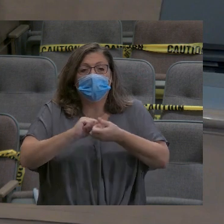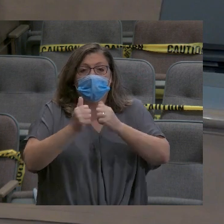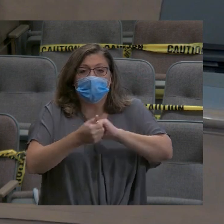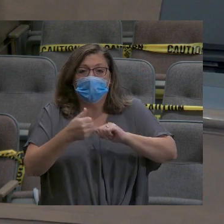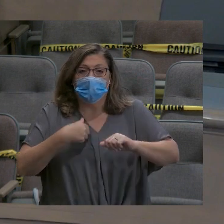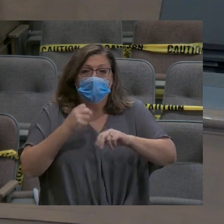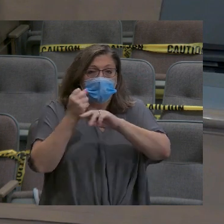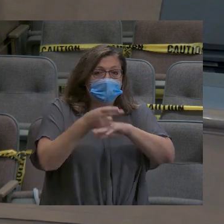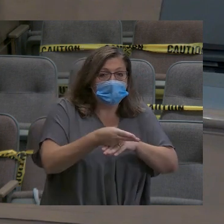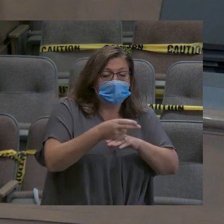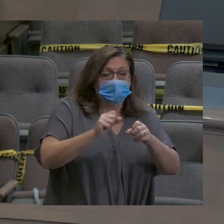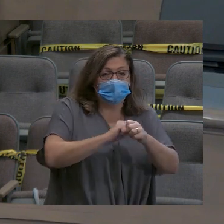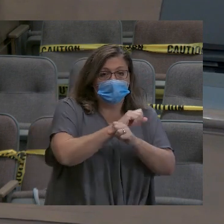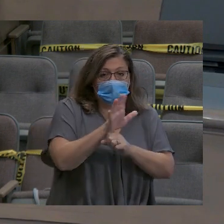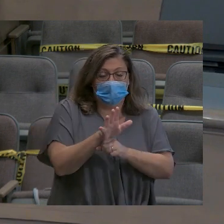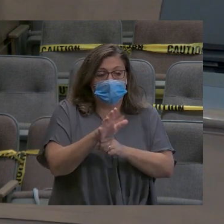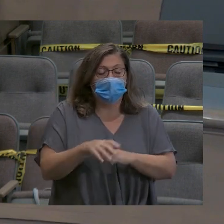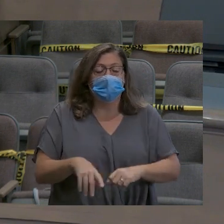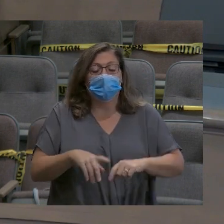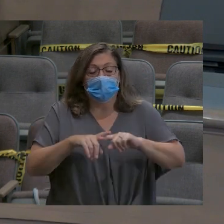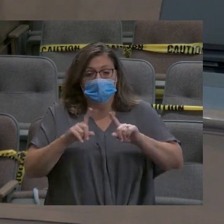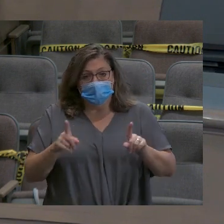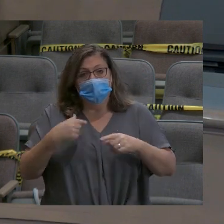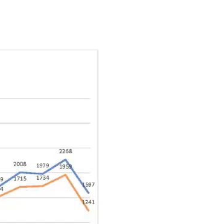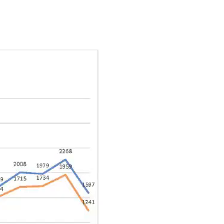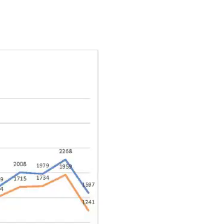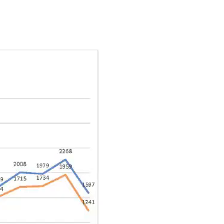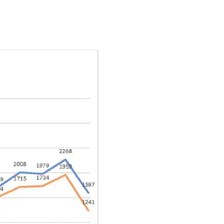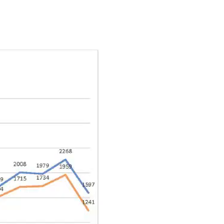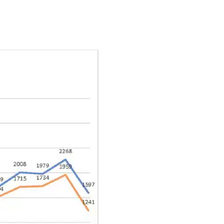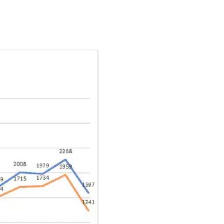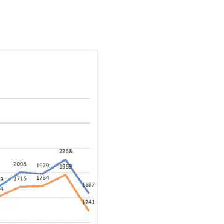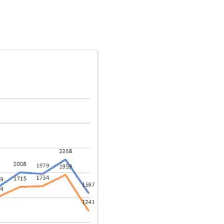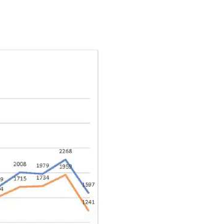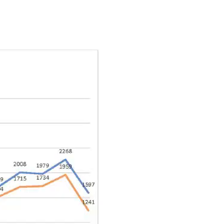virus. However, we are seeing an increase. Hopefully,